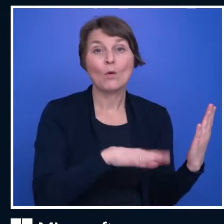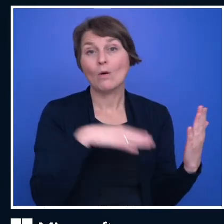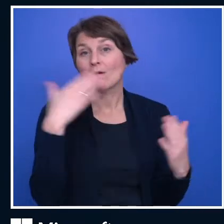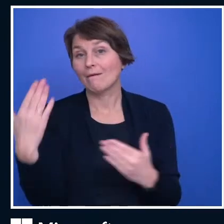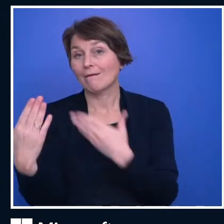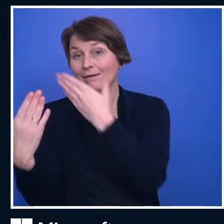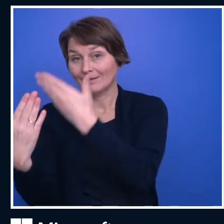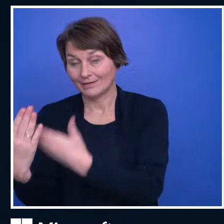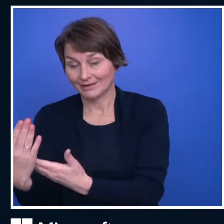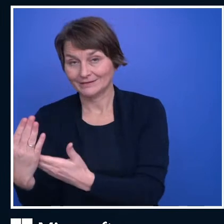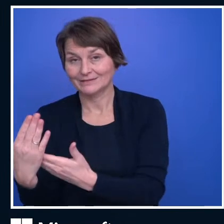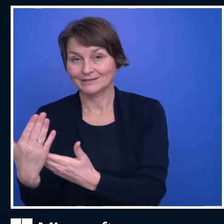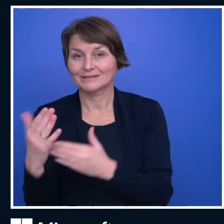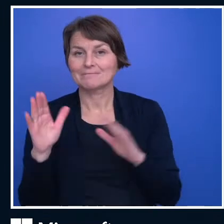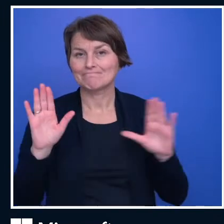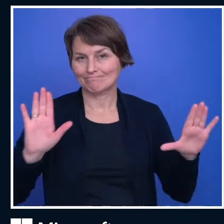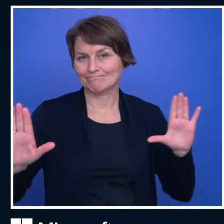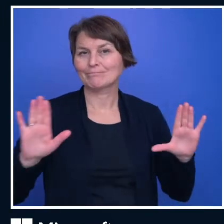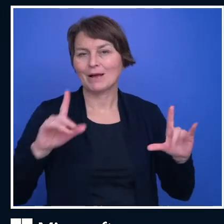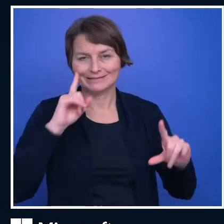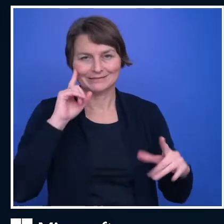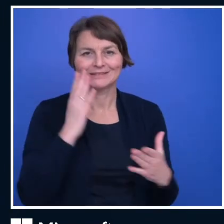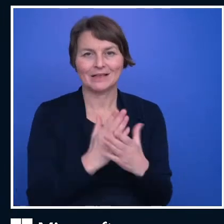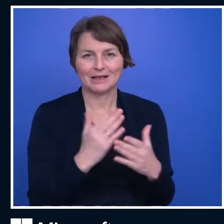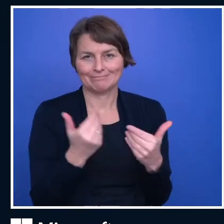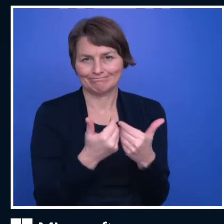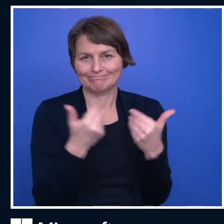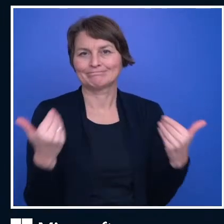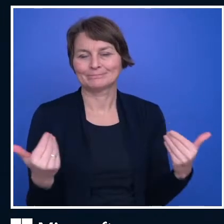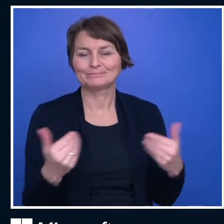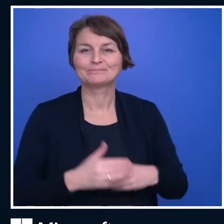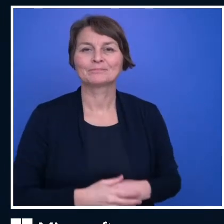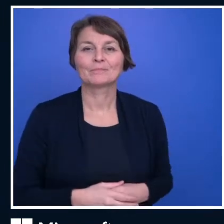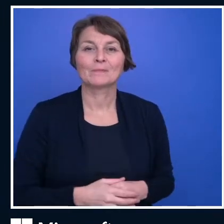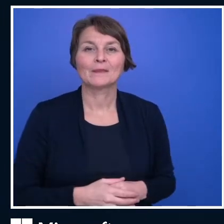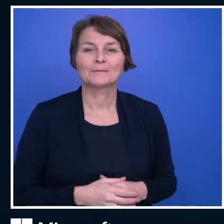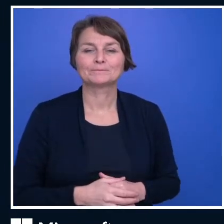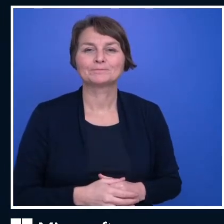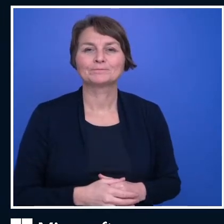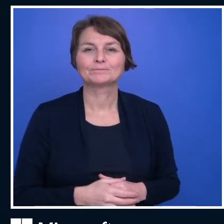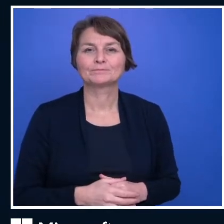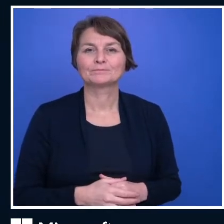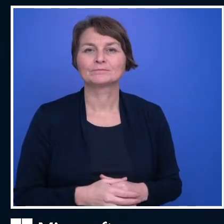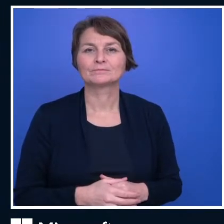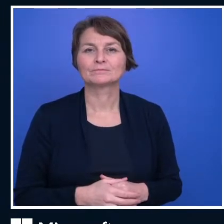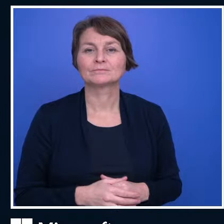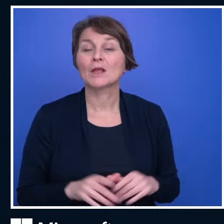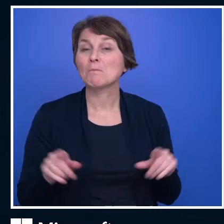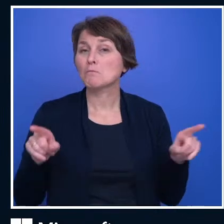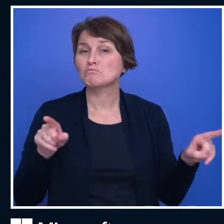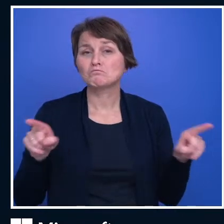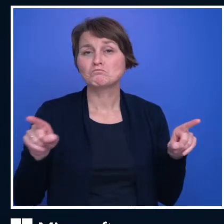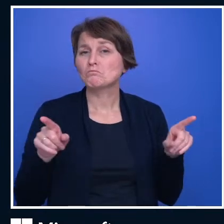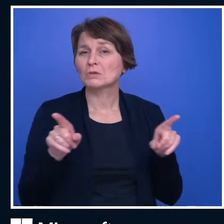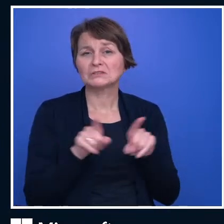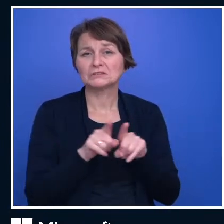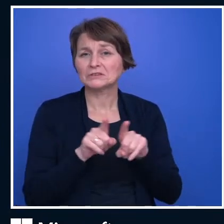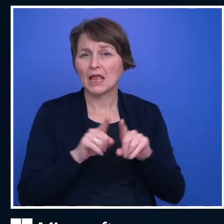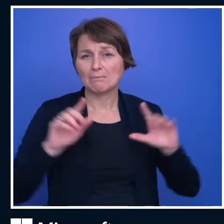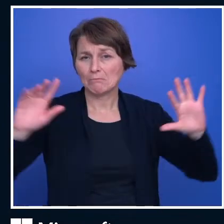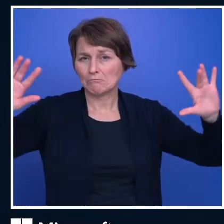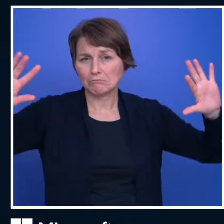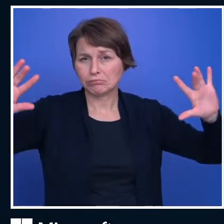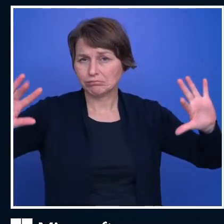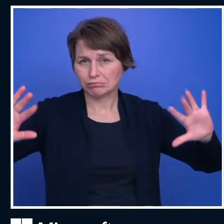or a read API. Both of them usually return the same stuff. You could get the regions in the image that